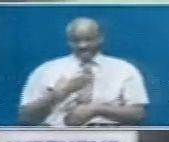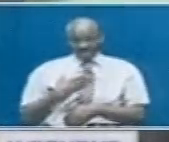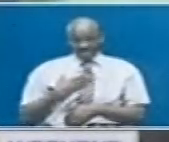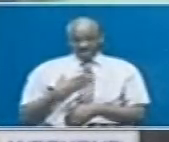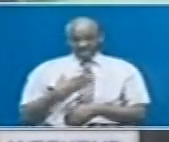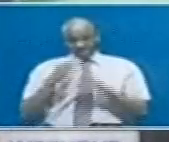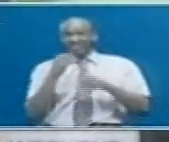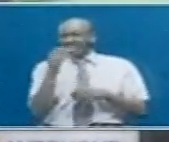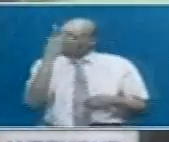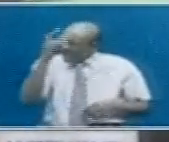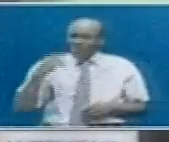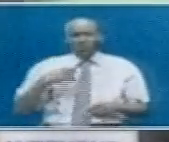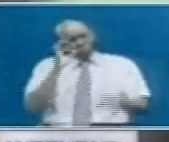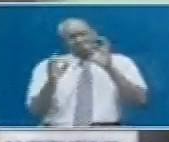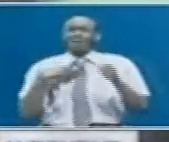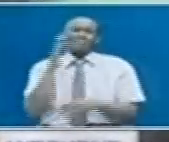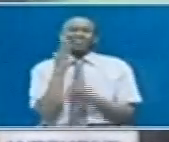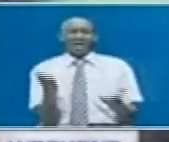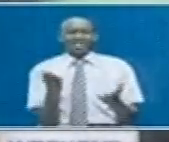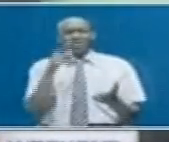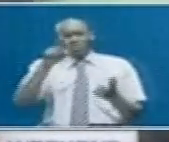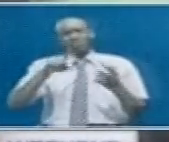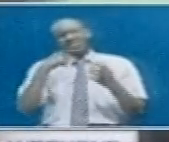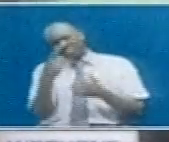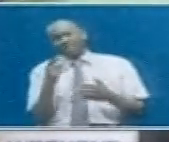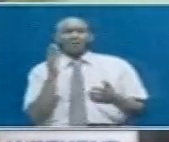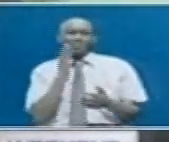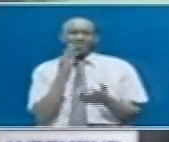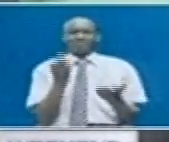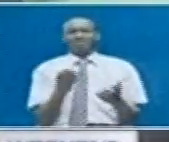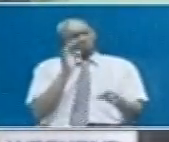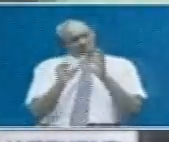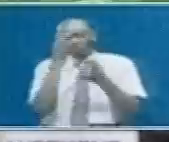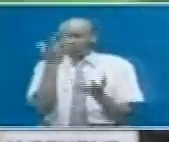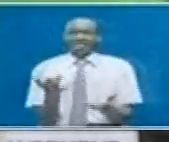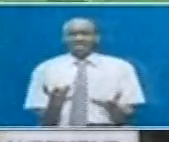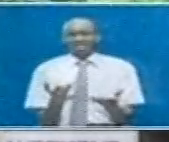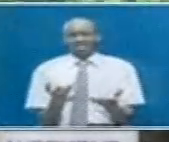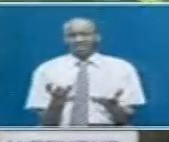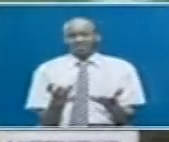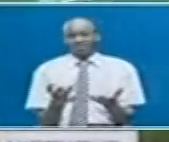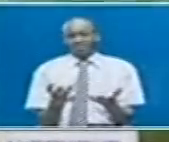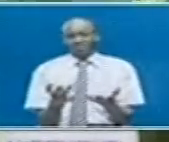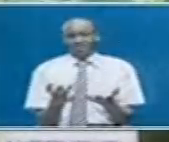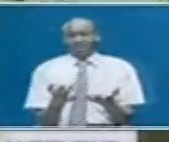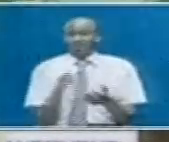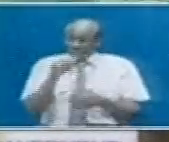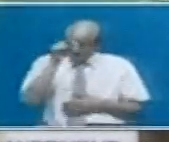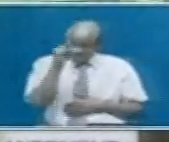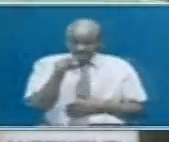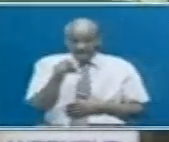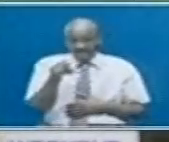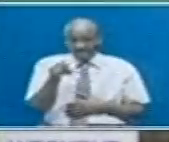akusema kuwa mbona mnachoma wengine mmeanza kusema eti mwachao mnachoma mama mwingine bure. Sasa kwa sababu